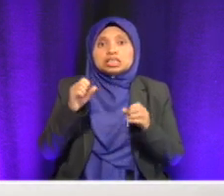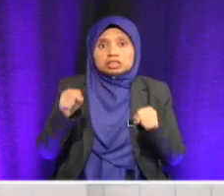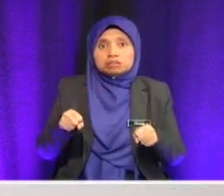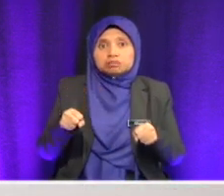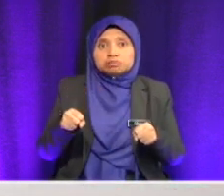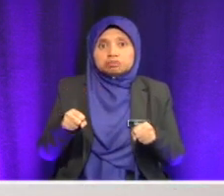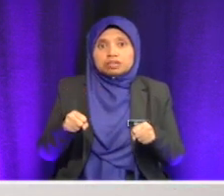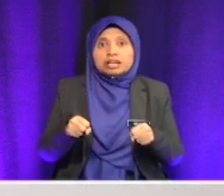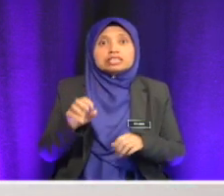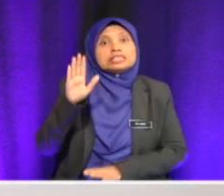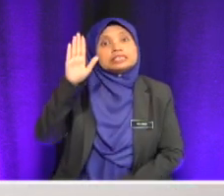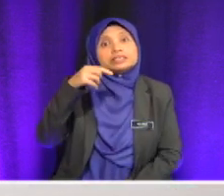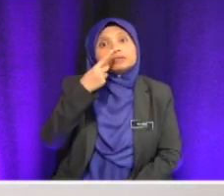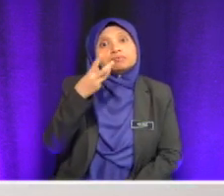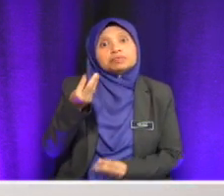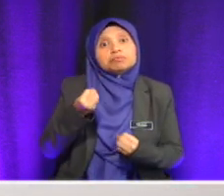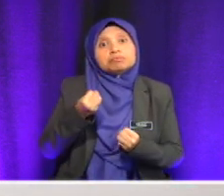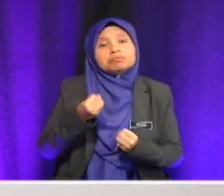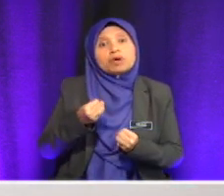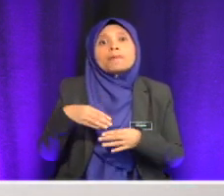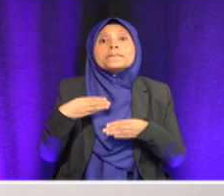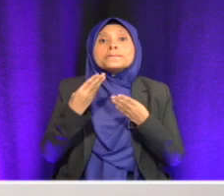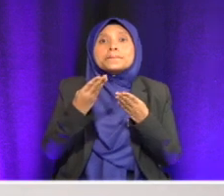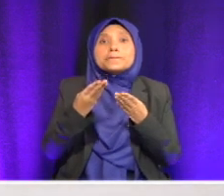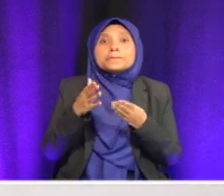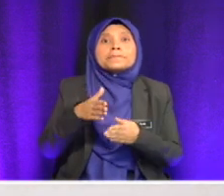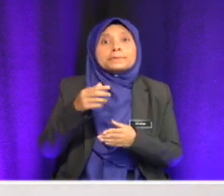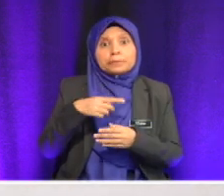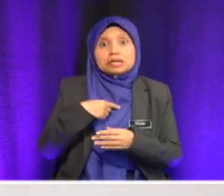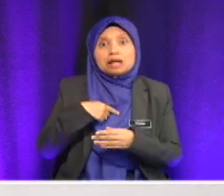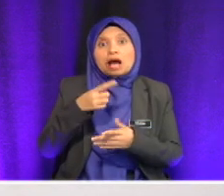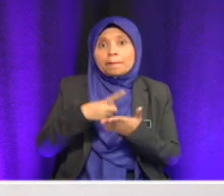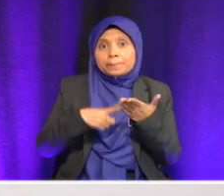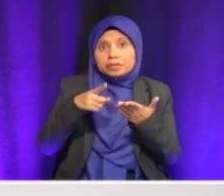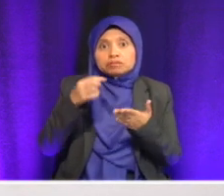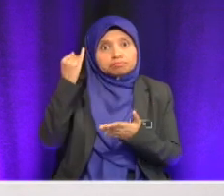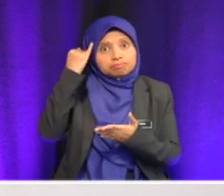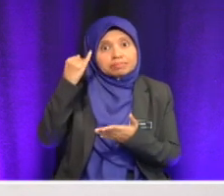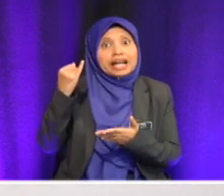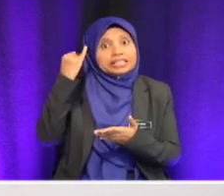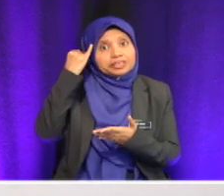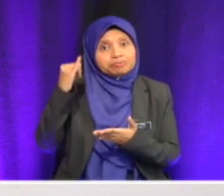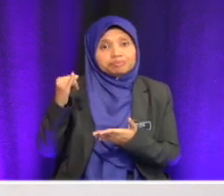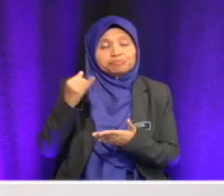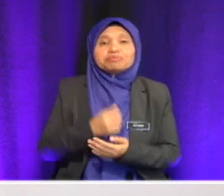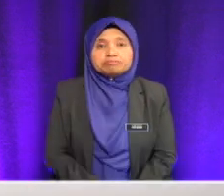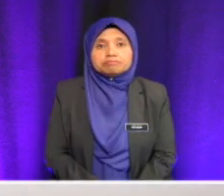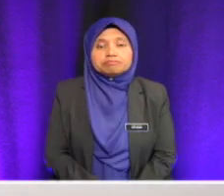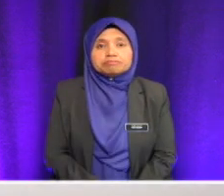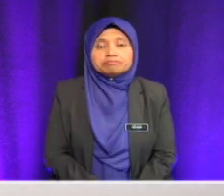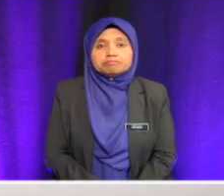our volunteer to share their opinion? Okay, who would like to share first? You can raise your hand. Yes, Shamimi. Okay, Mimi.